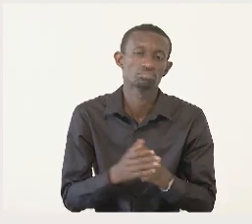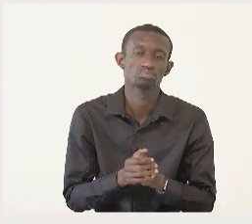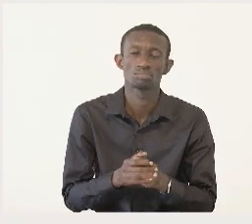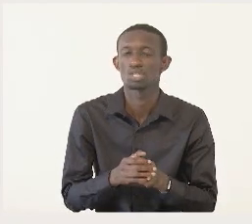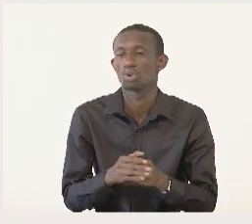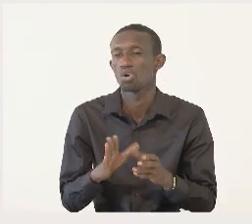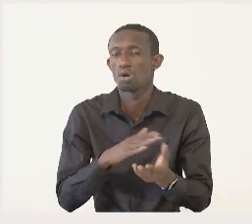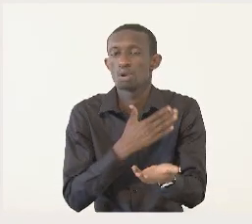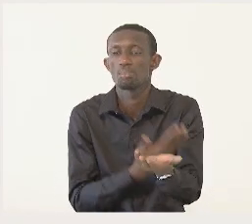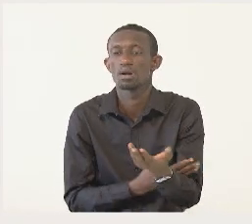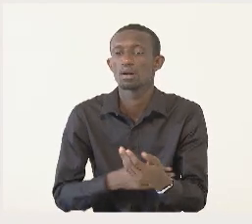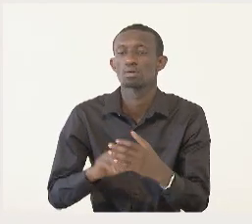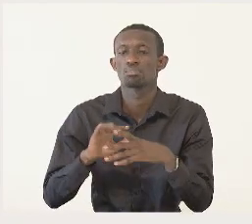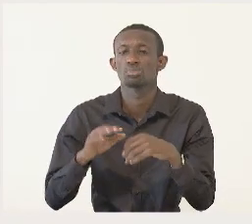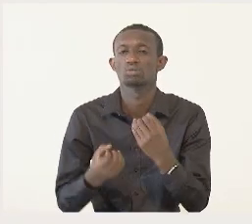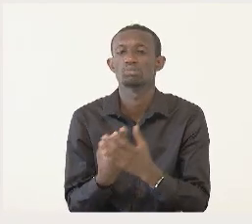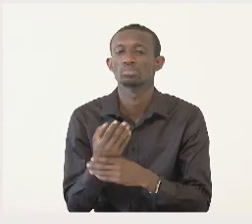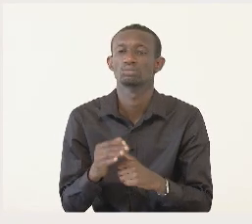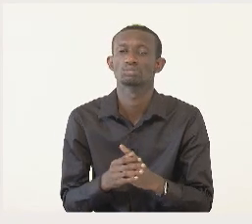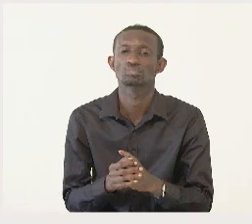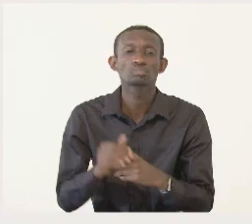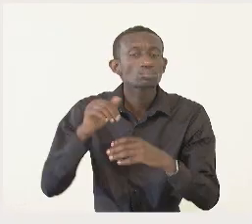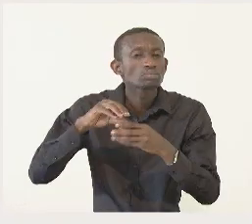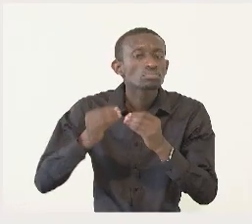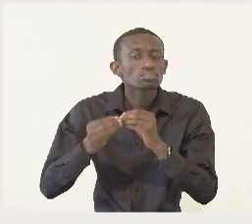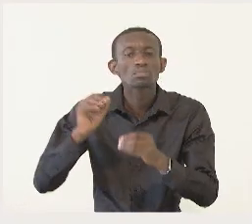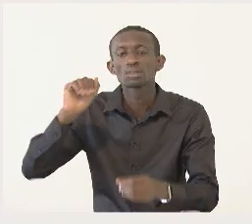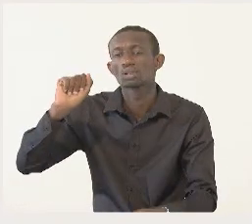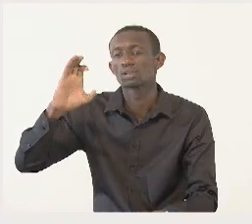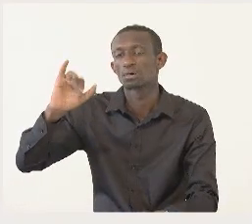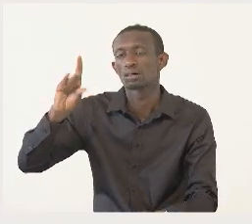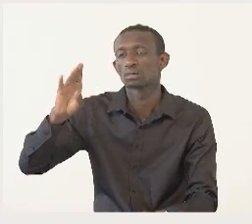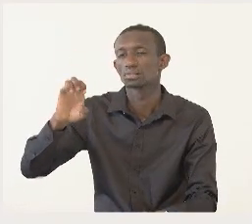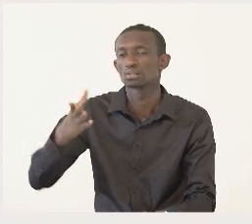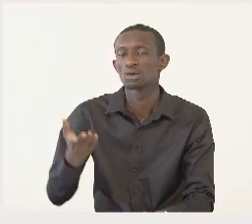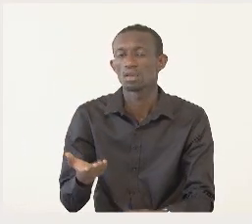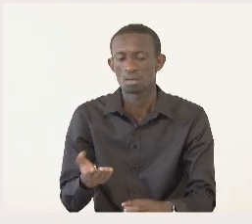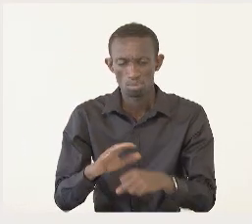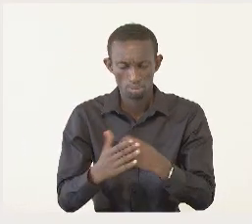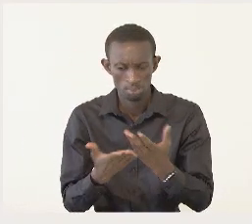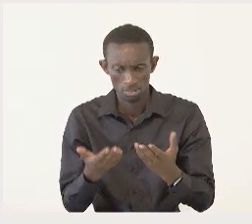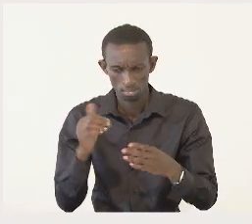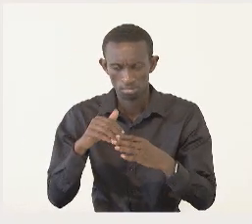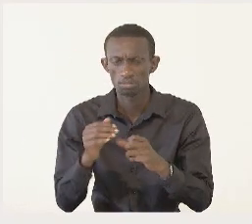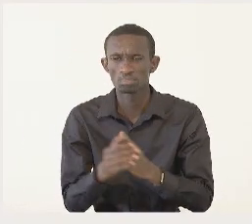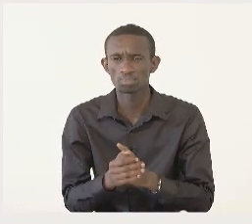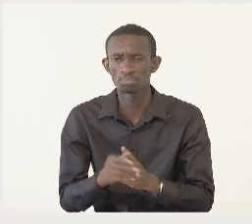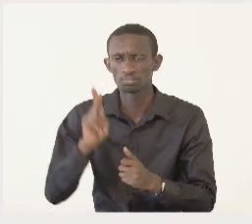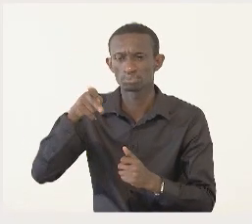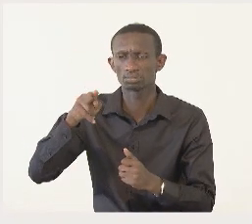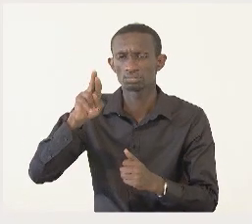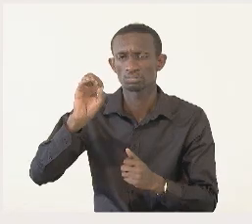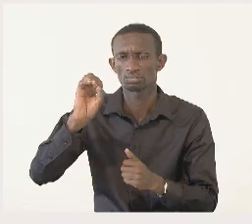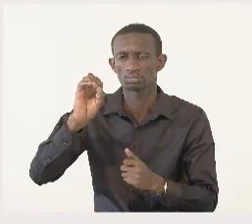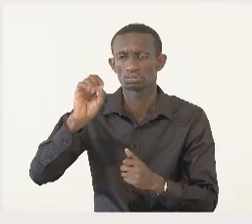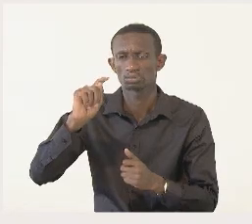small amount of uric acids are also formed from the breakdown of proteins. Urea and uric acids